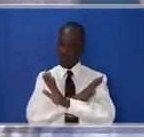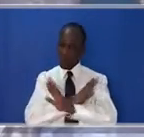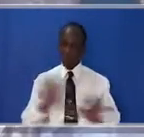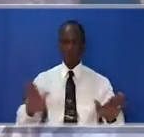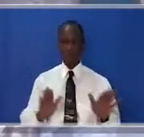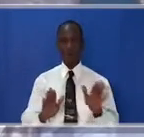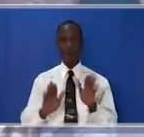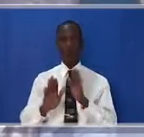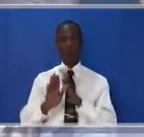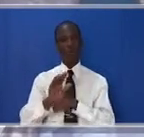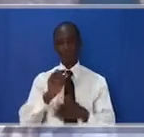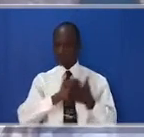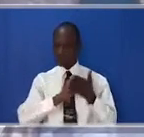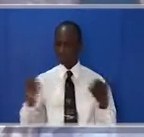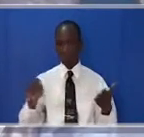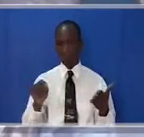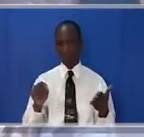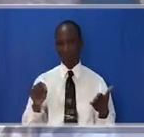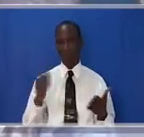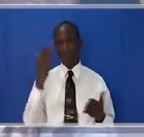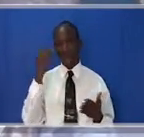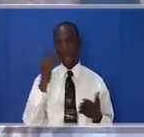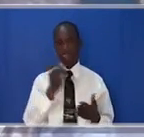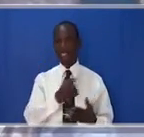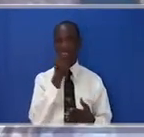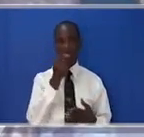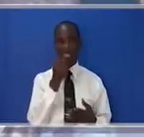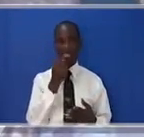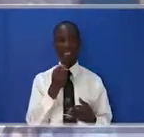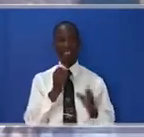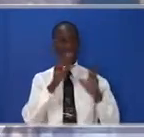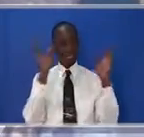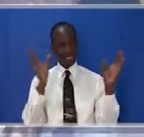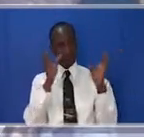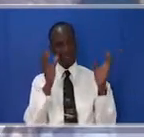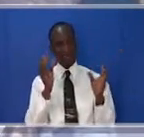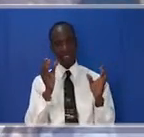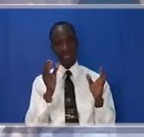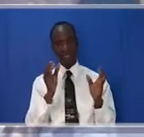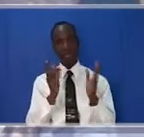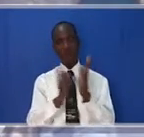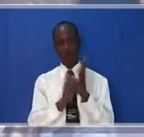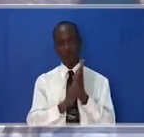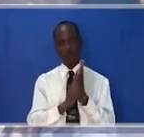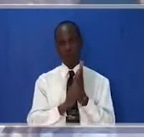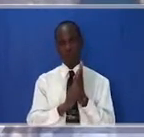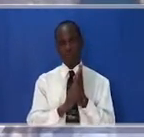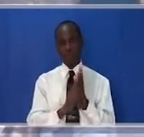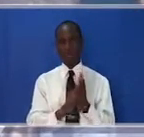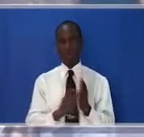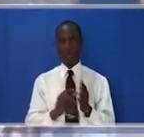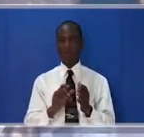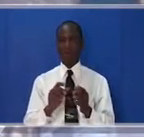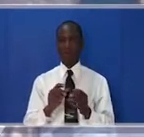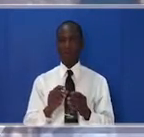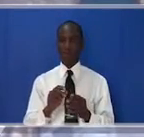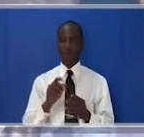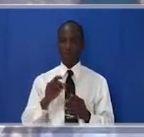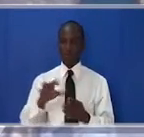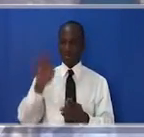every say homeda e ceremonial law e ye da wudisi wo na wo kai e da wo kai na